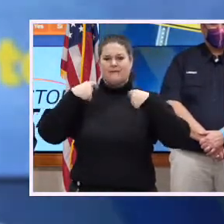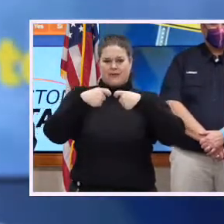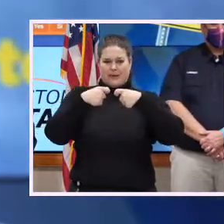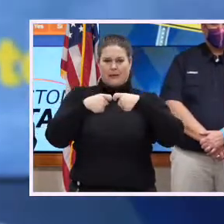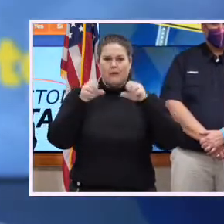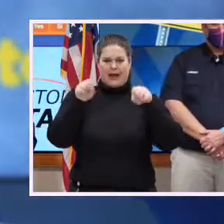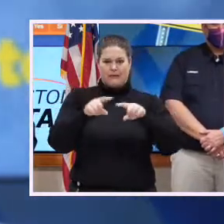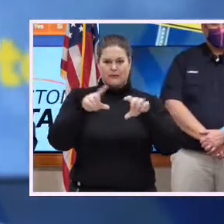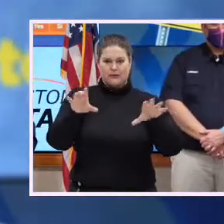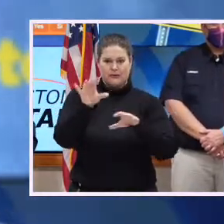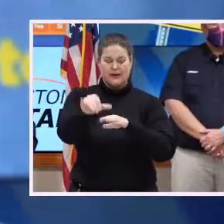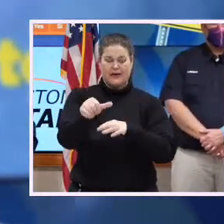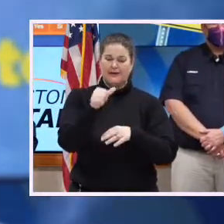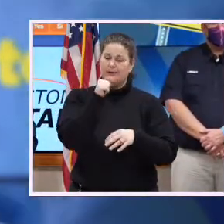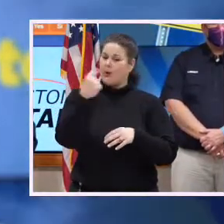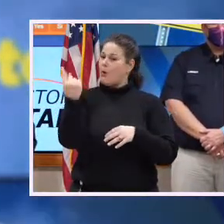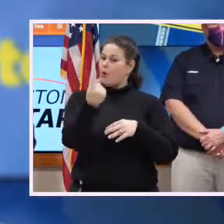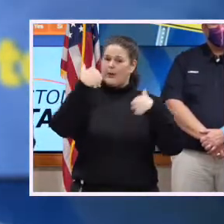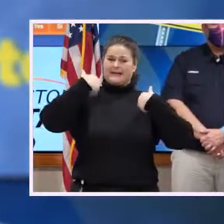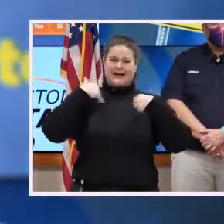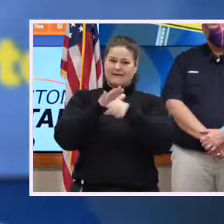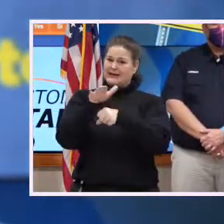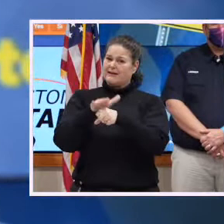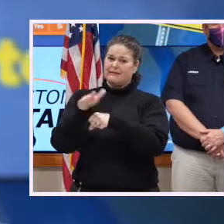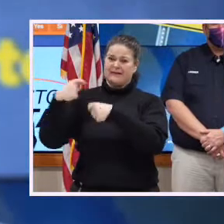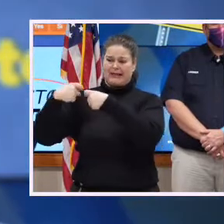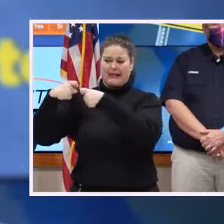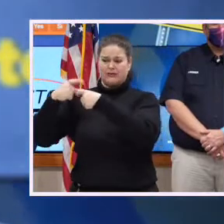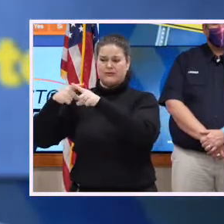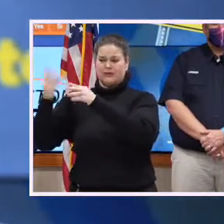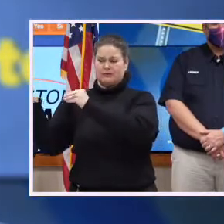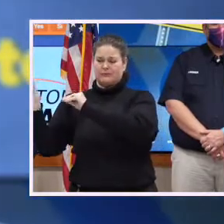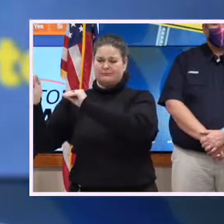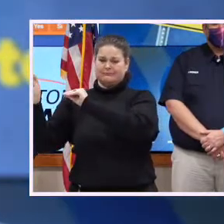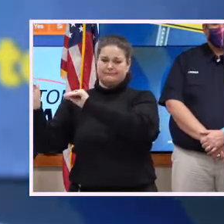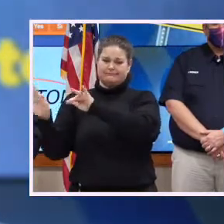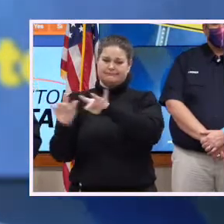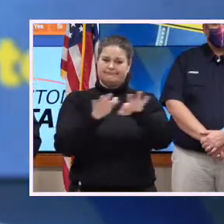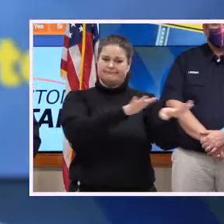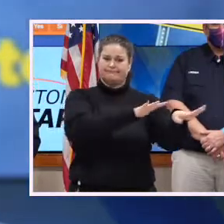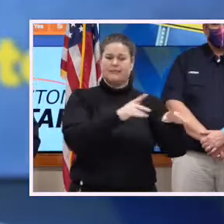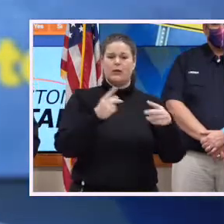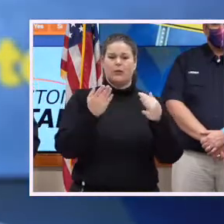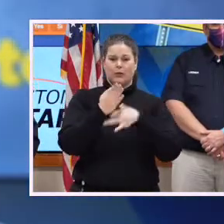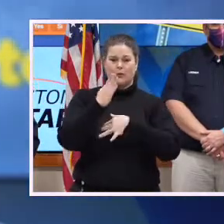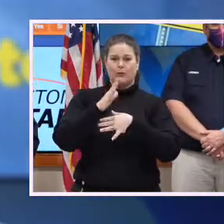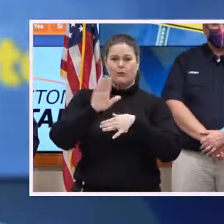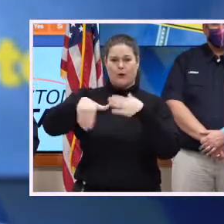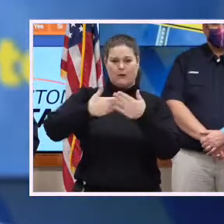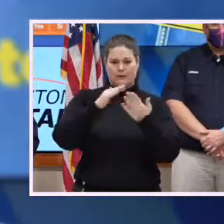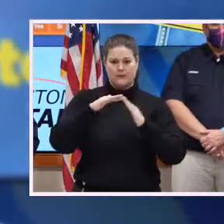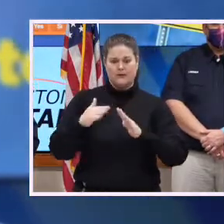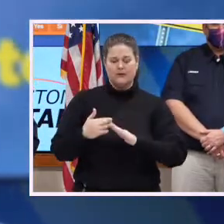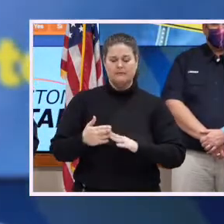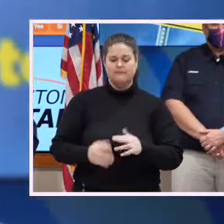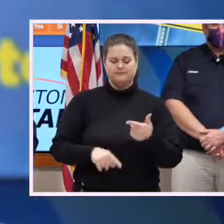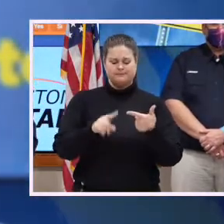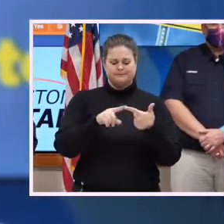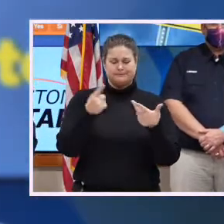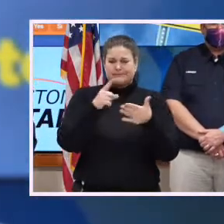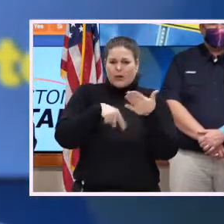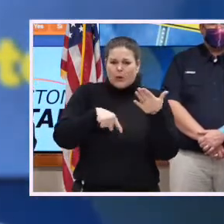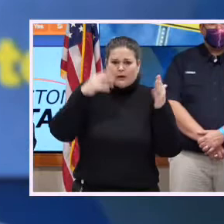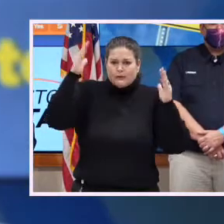important. We may not always have the power to do that. So what should you expect? Whether you have power or